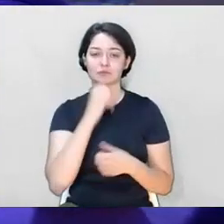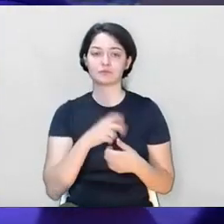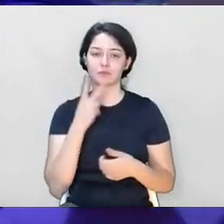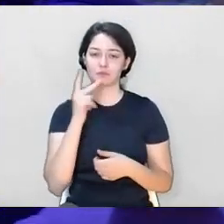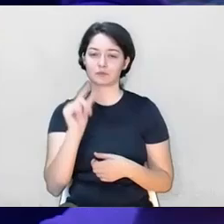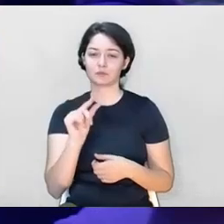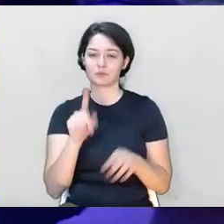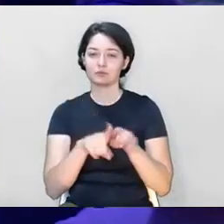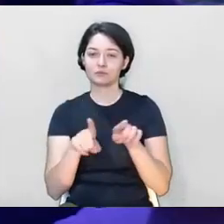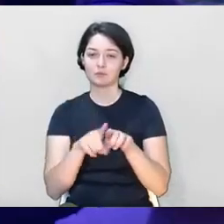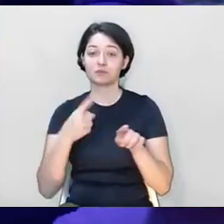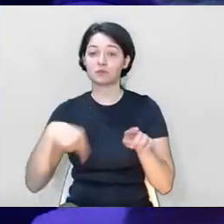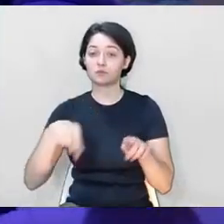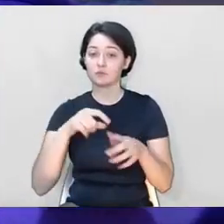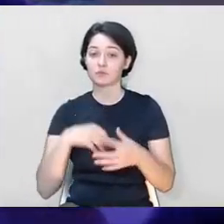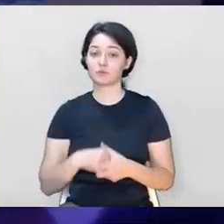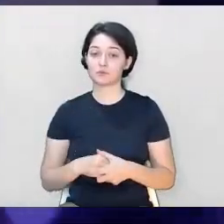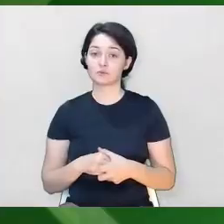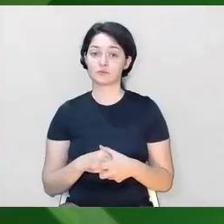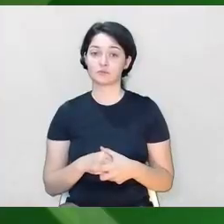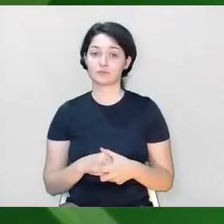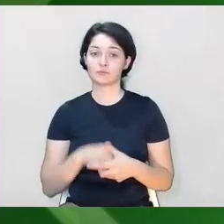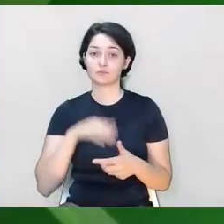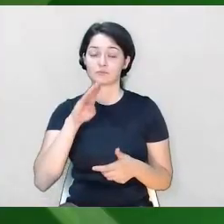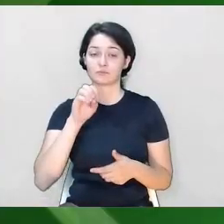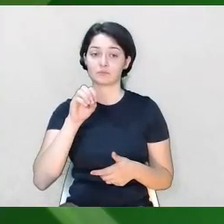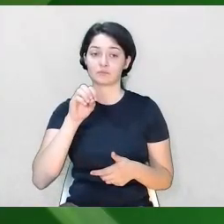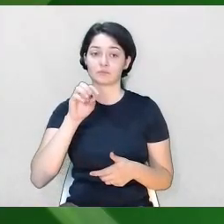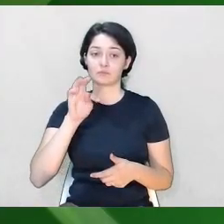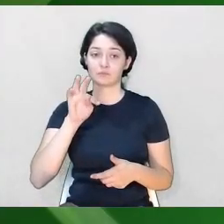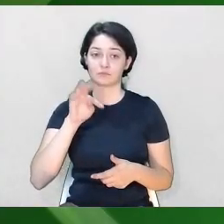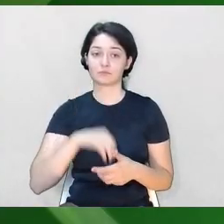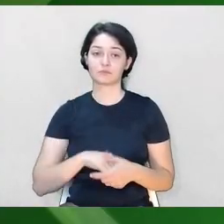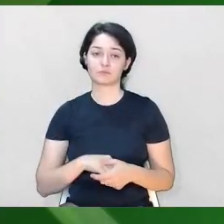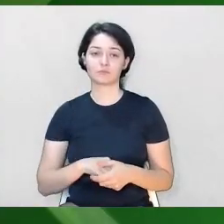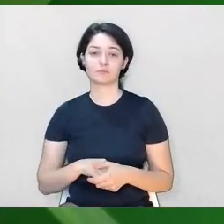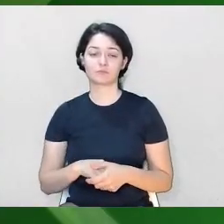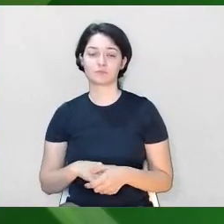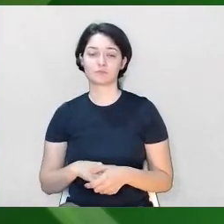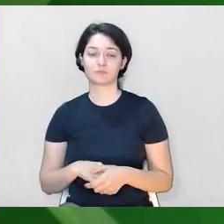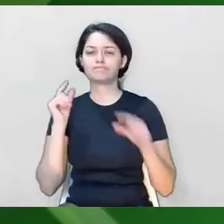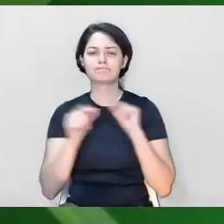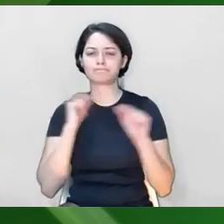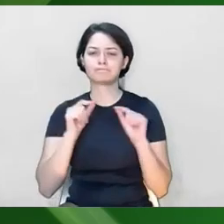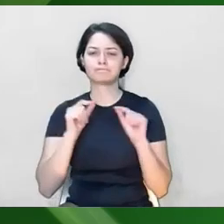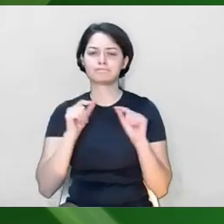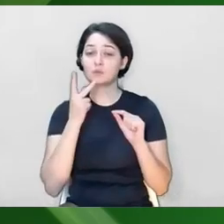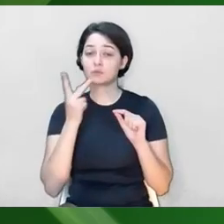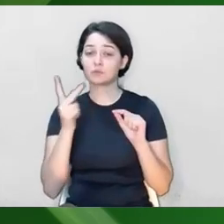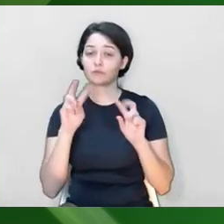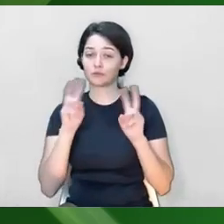item. And we're going to talk about our BOC. What is a BOC anyway? When we talk